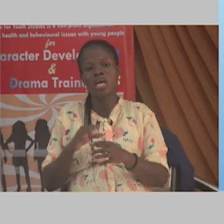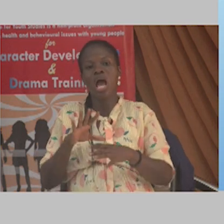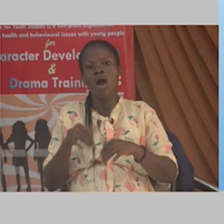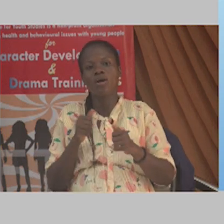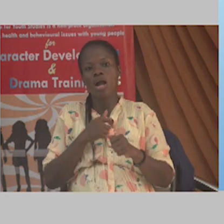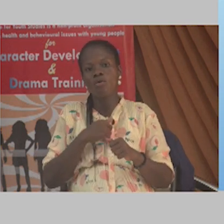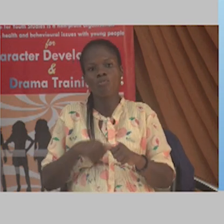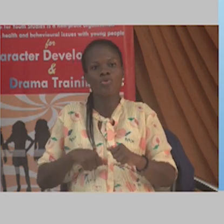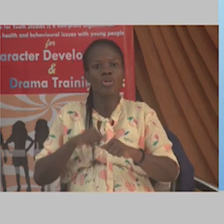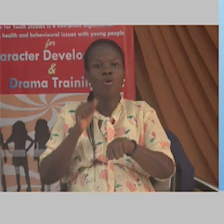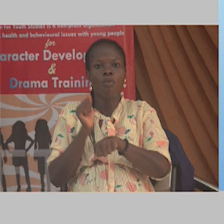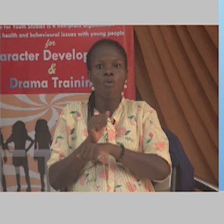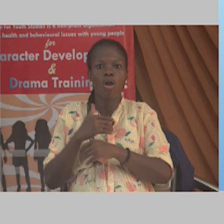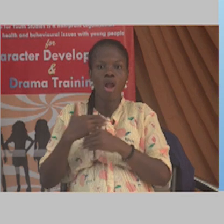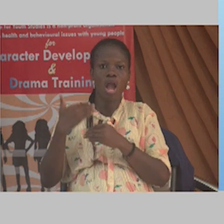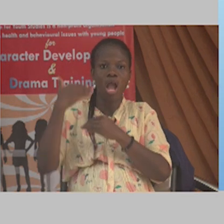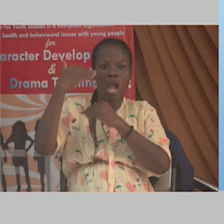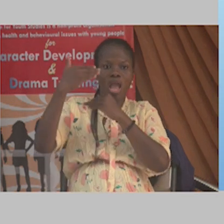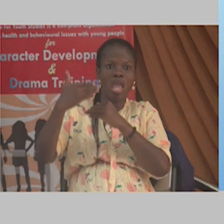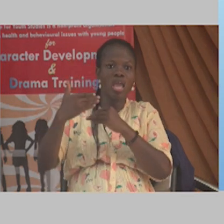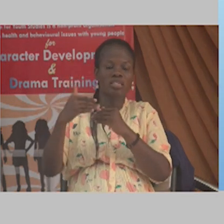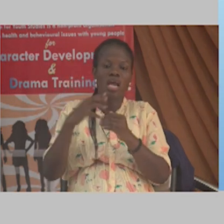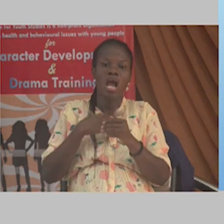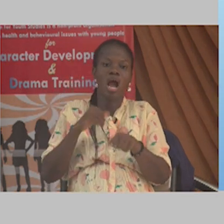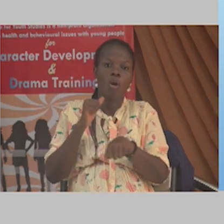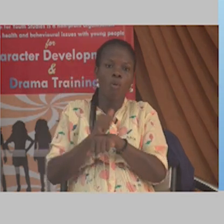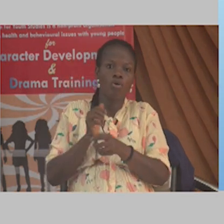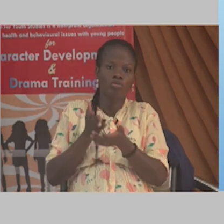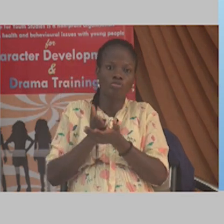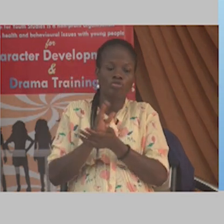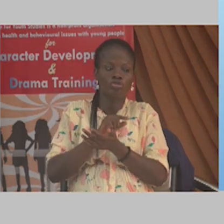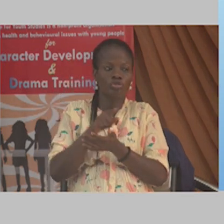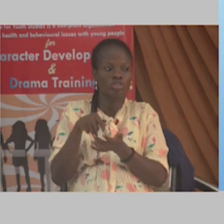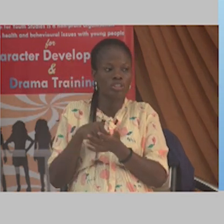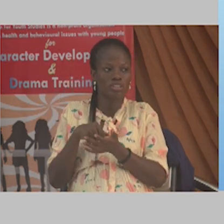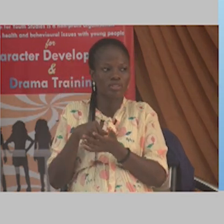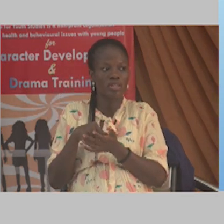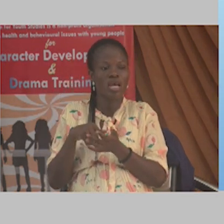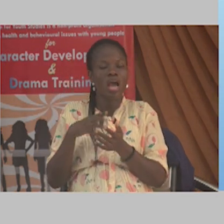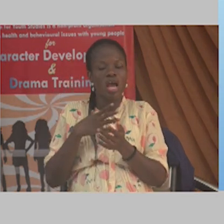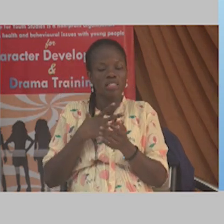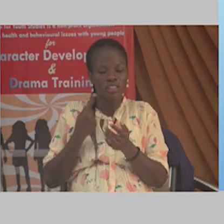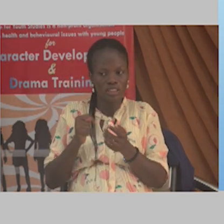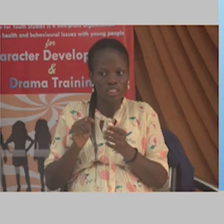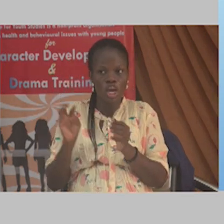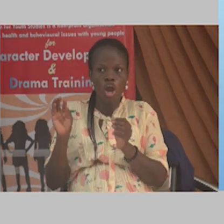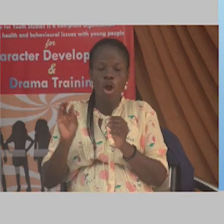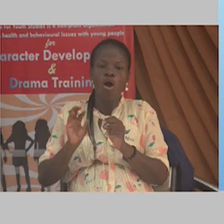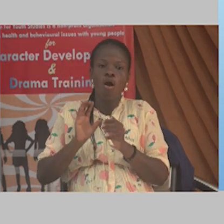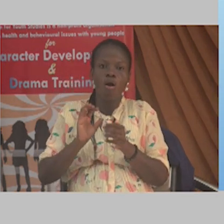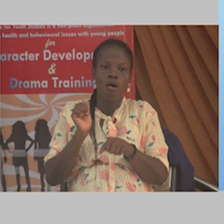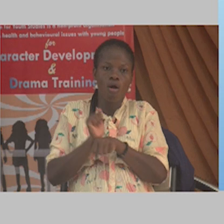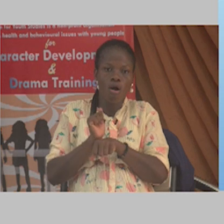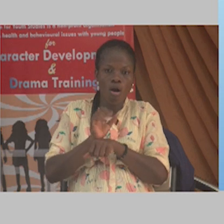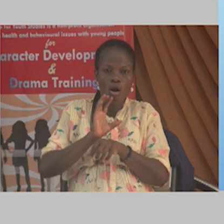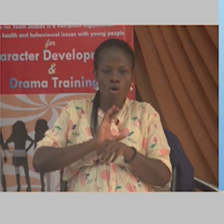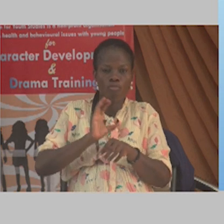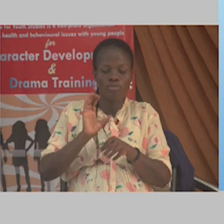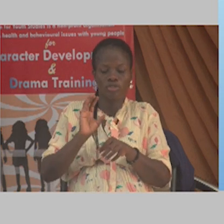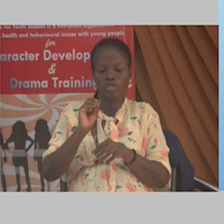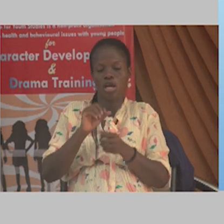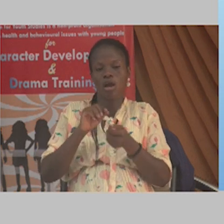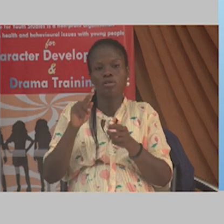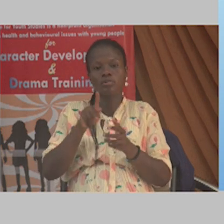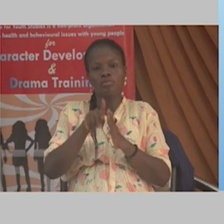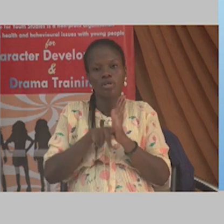ahead and work through these? Organizational policies are encouraged to